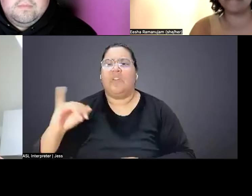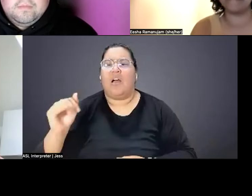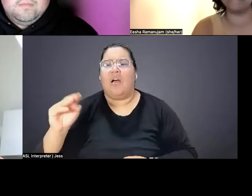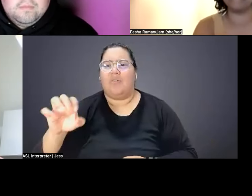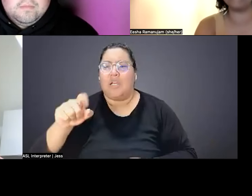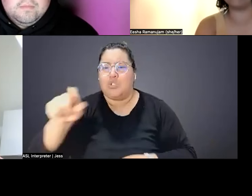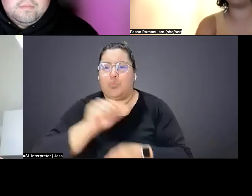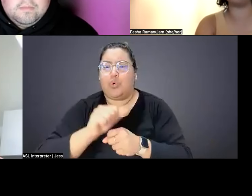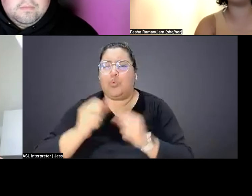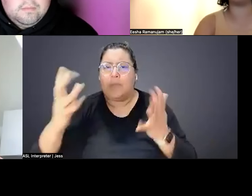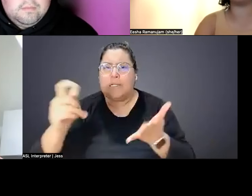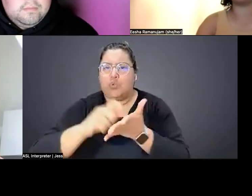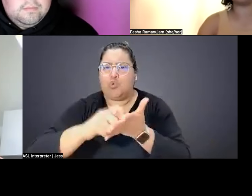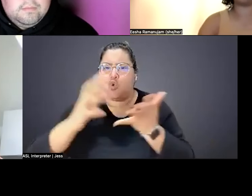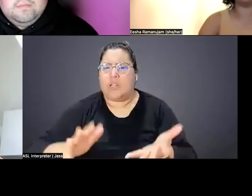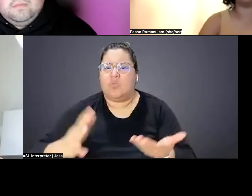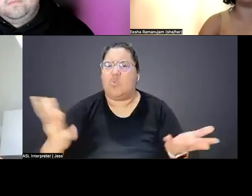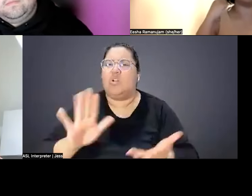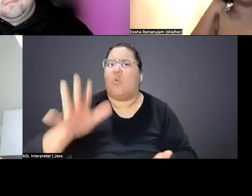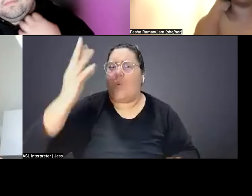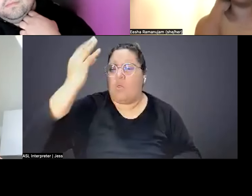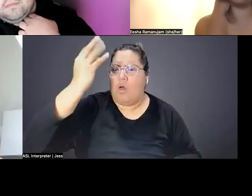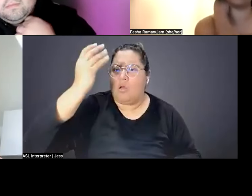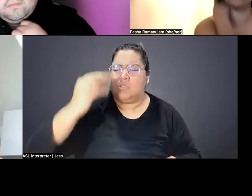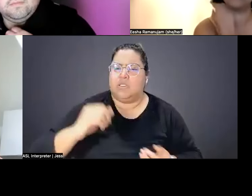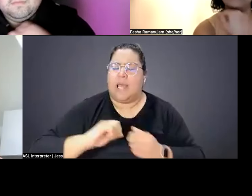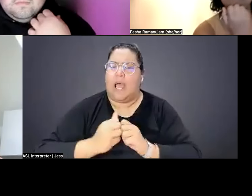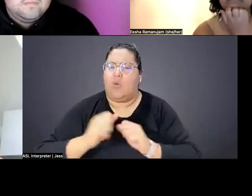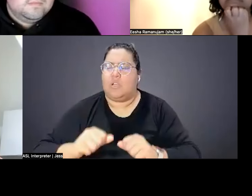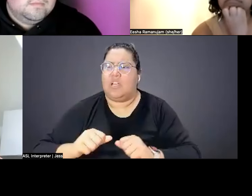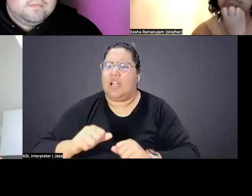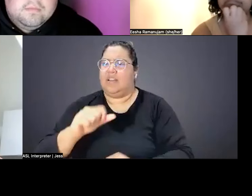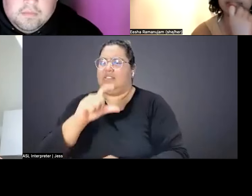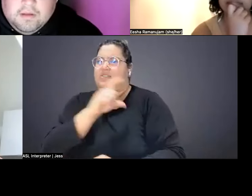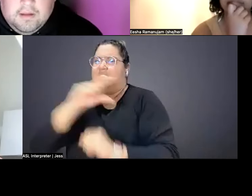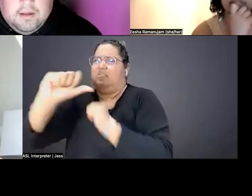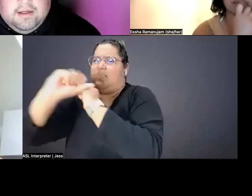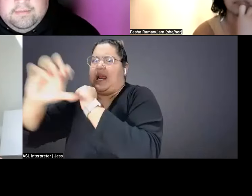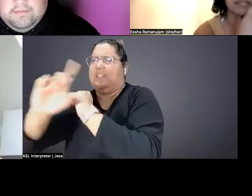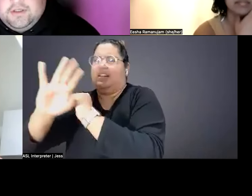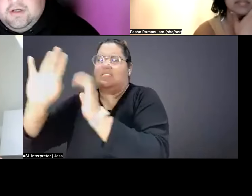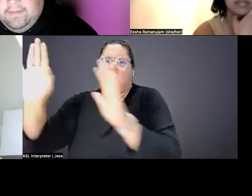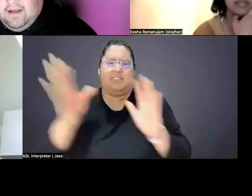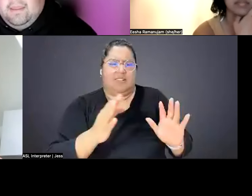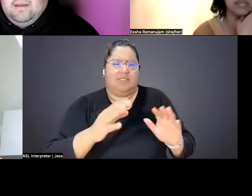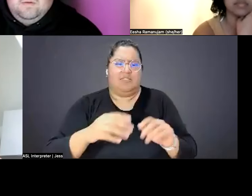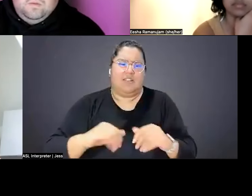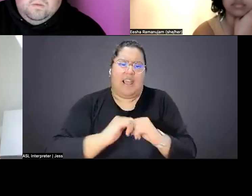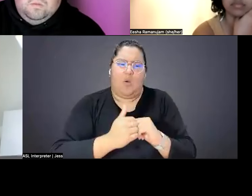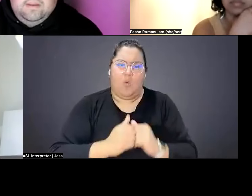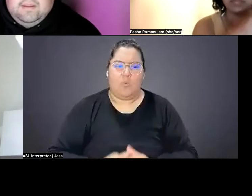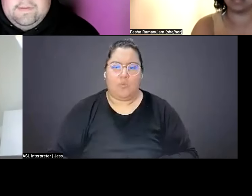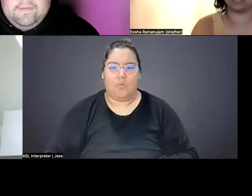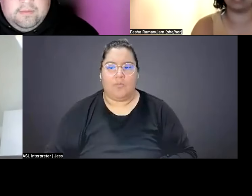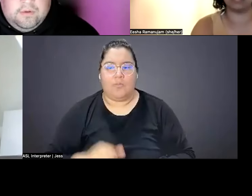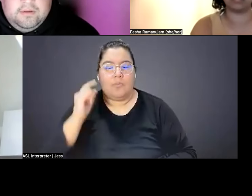well, and I'm curious what your thoughts are on that question of how can people resource themselves? Sure. I mean, I think